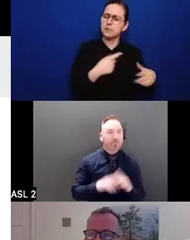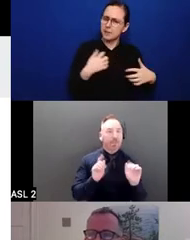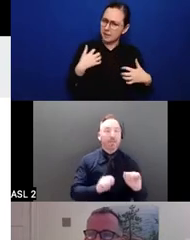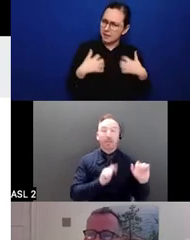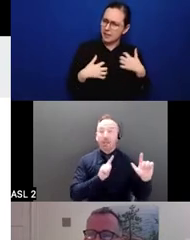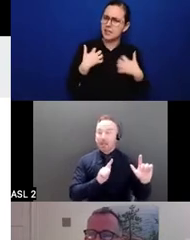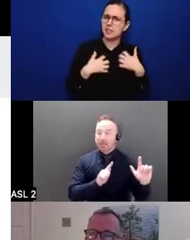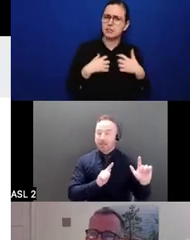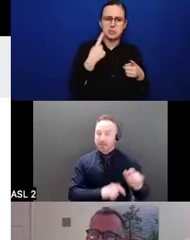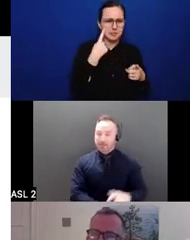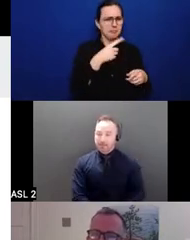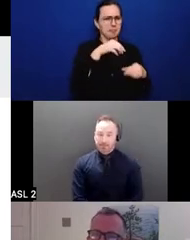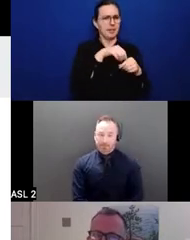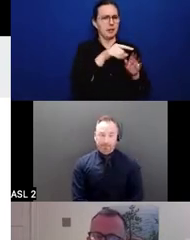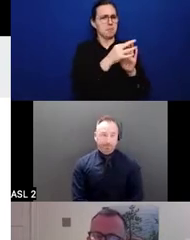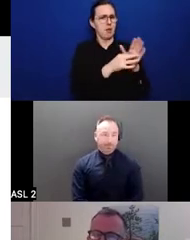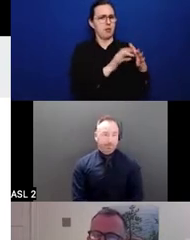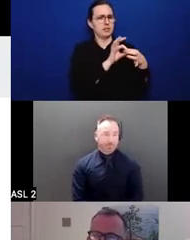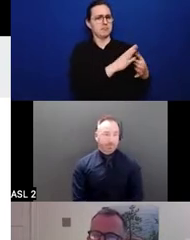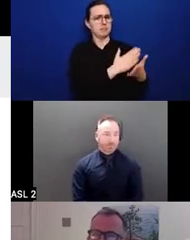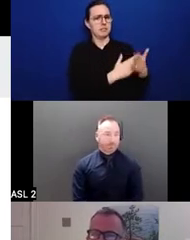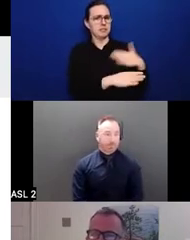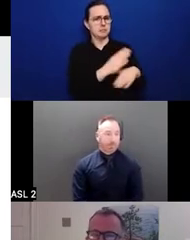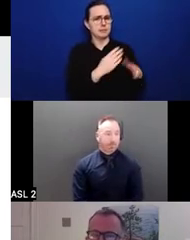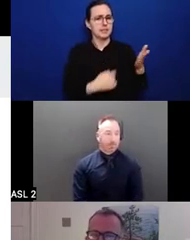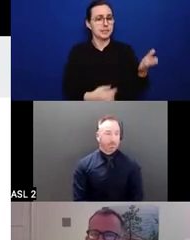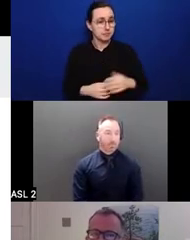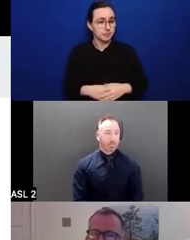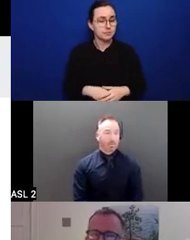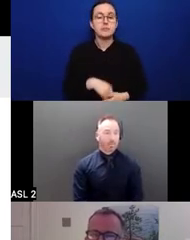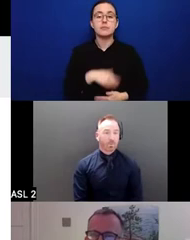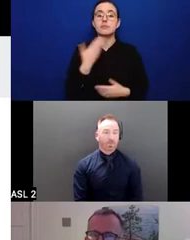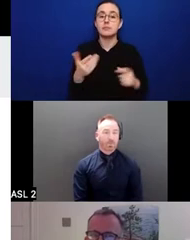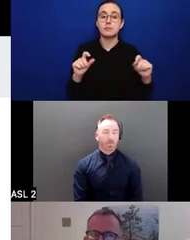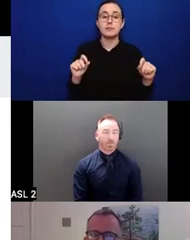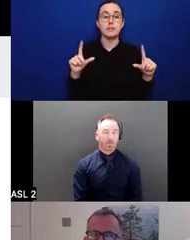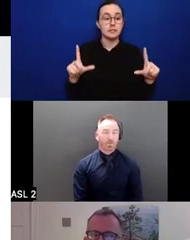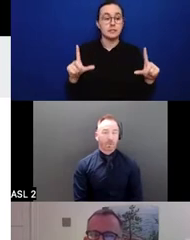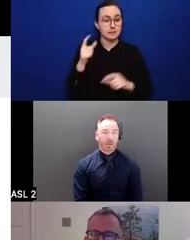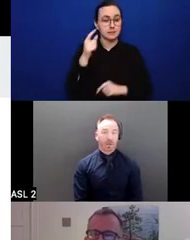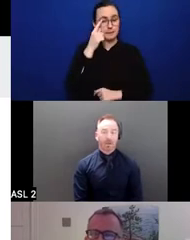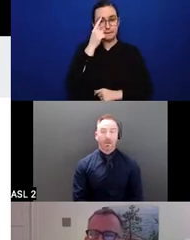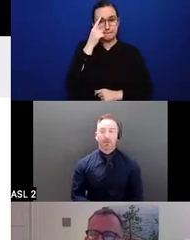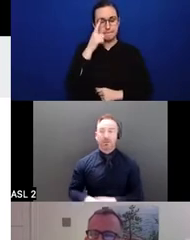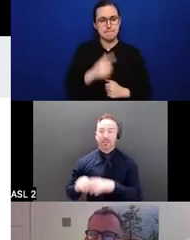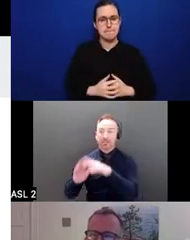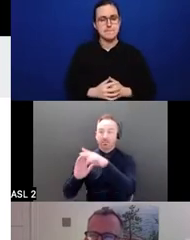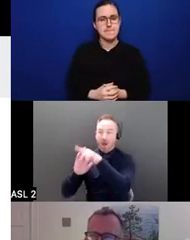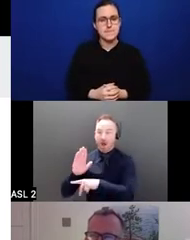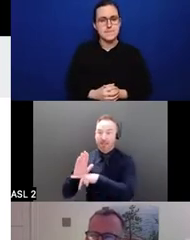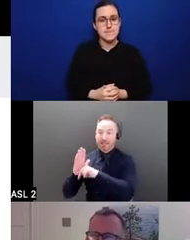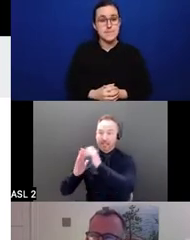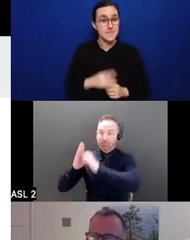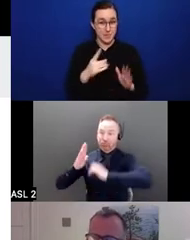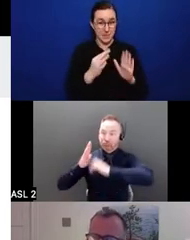We then identified specific instances within these policy documents to try and look at,